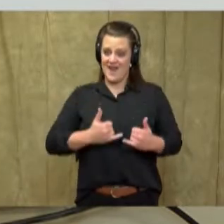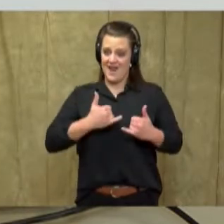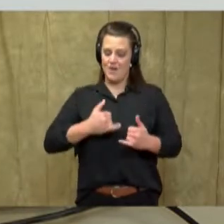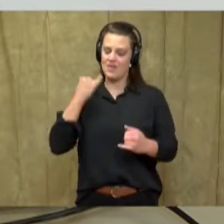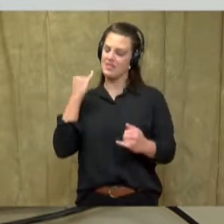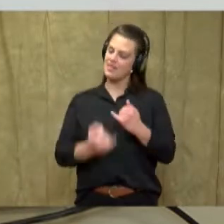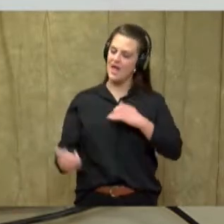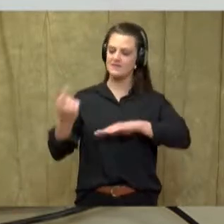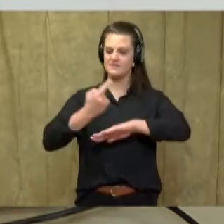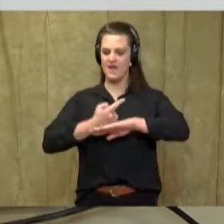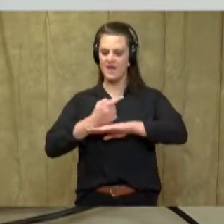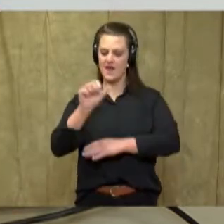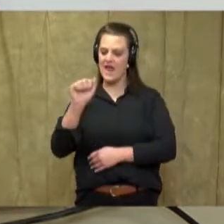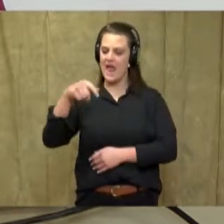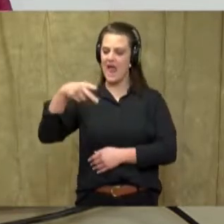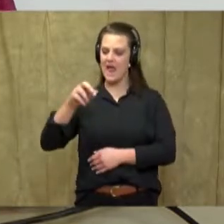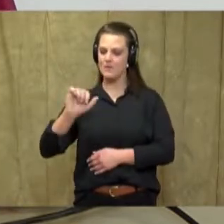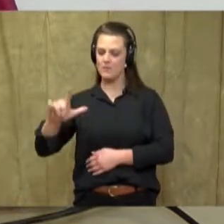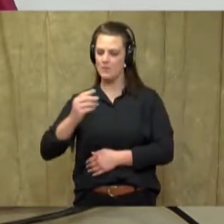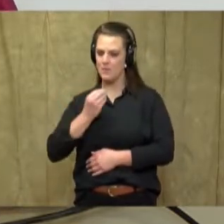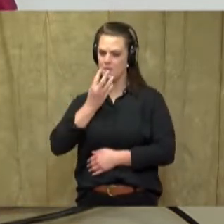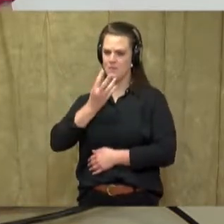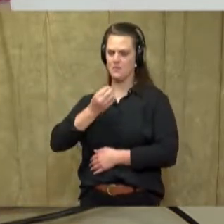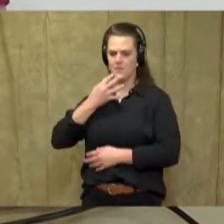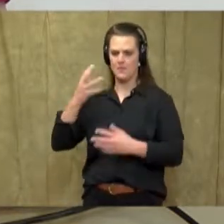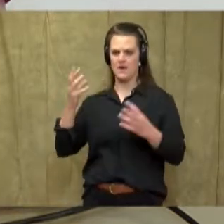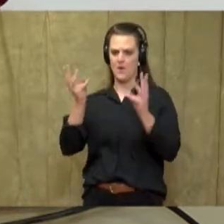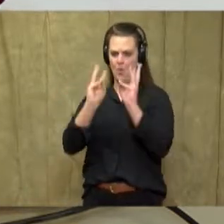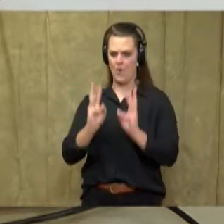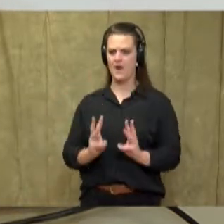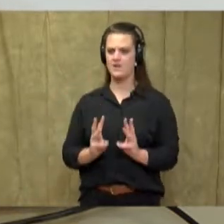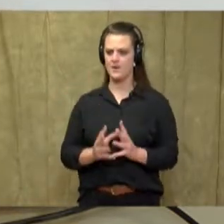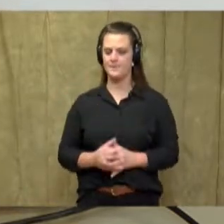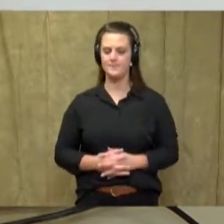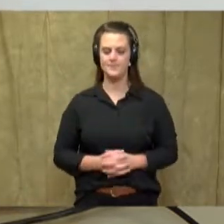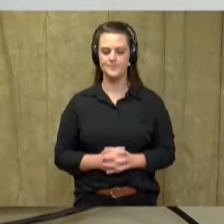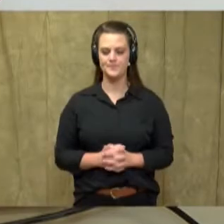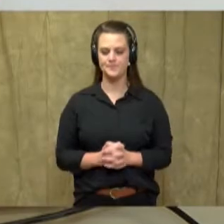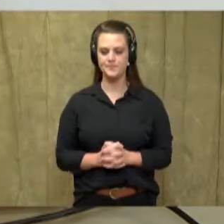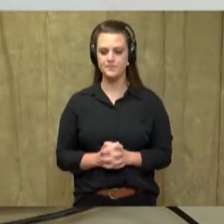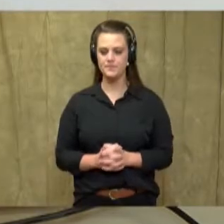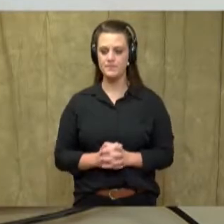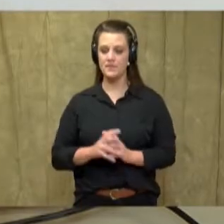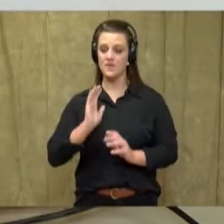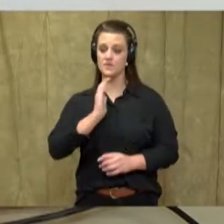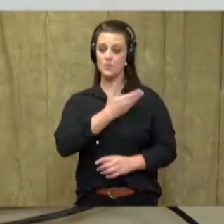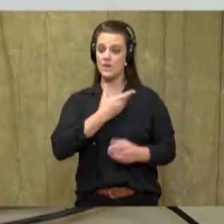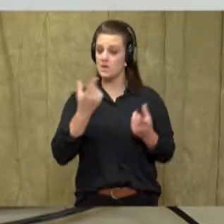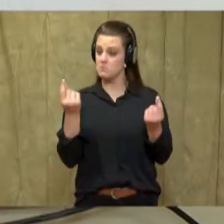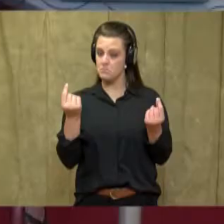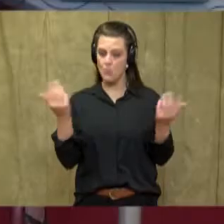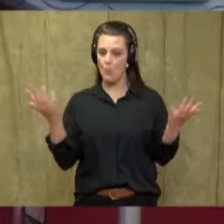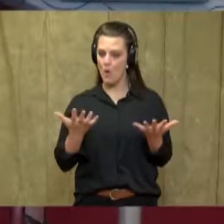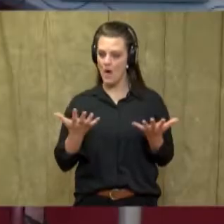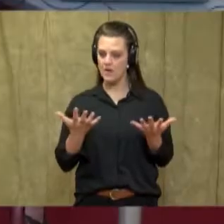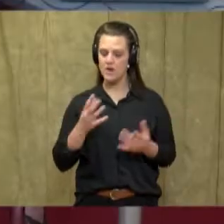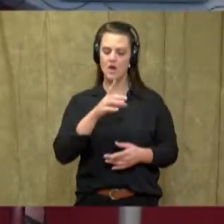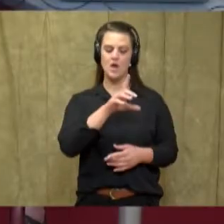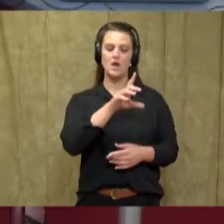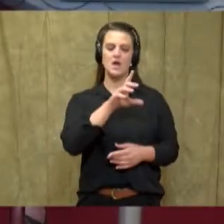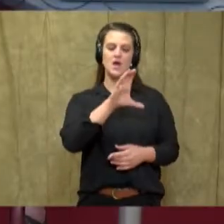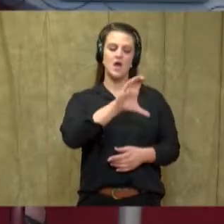we sure have had some warm weather in April. So we are dealing with drawing conclusions and making